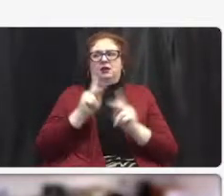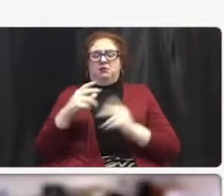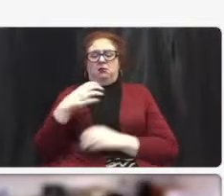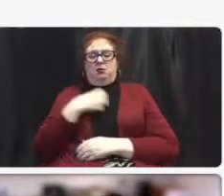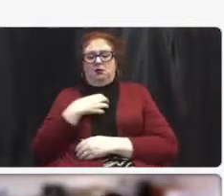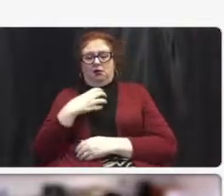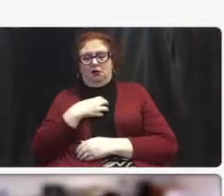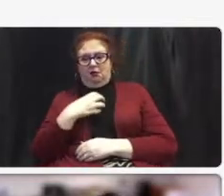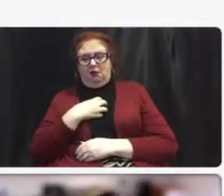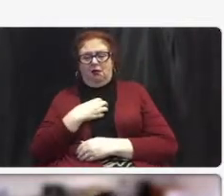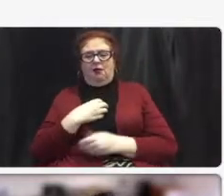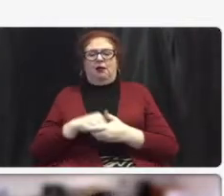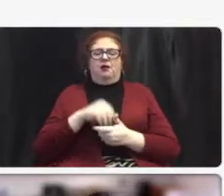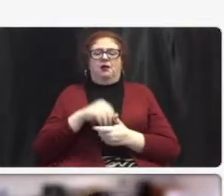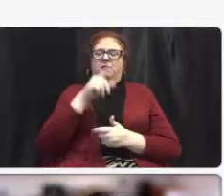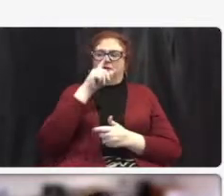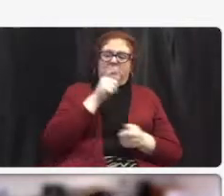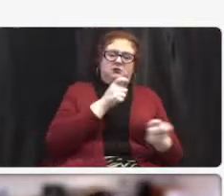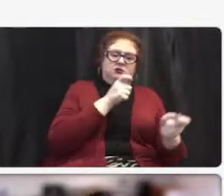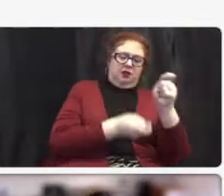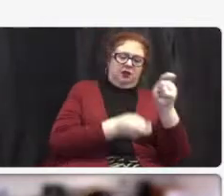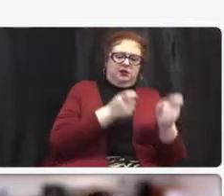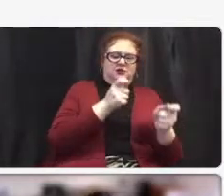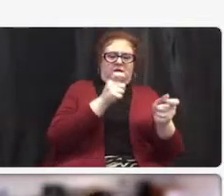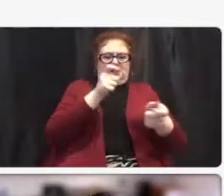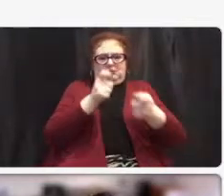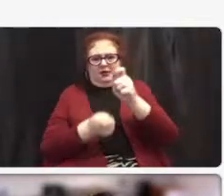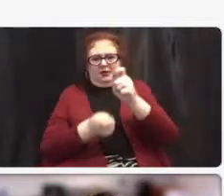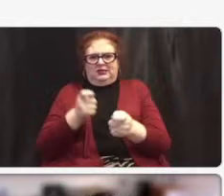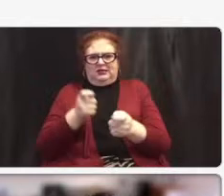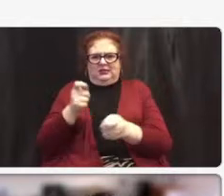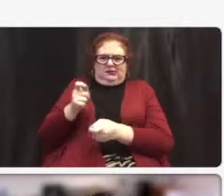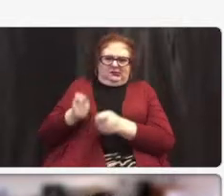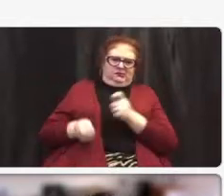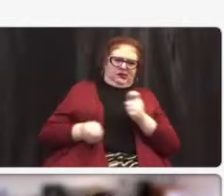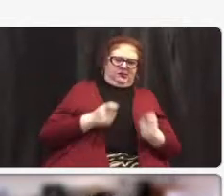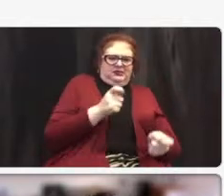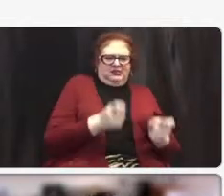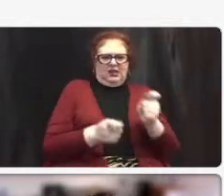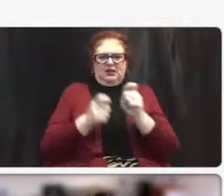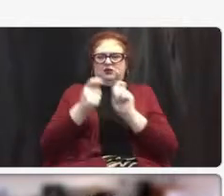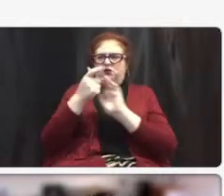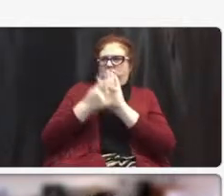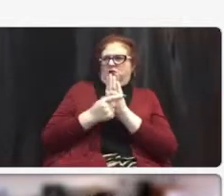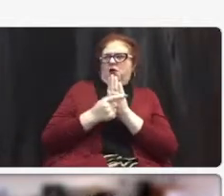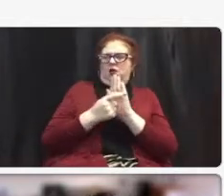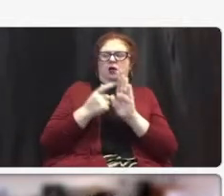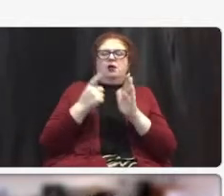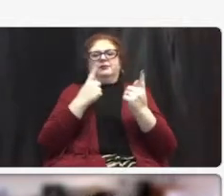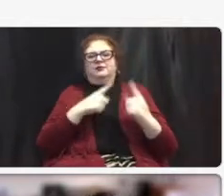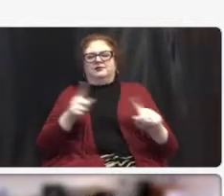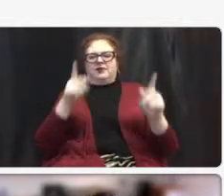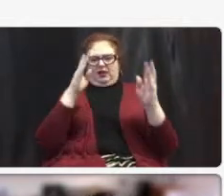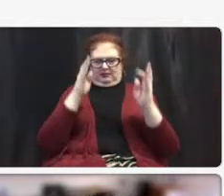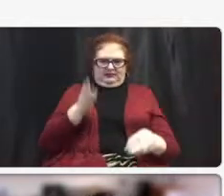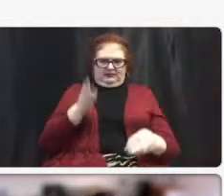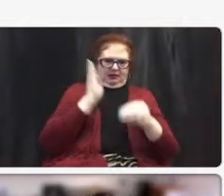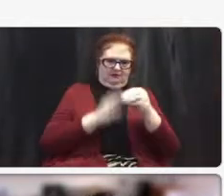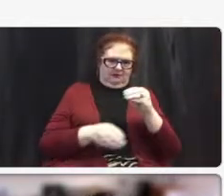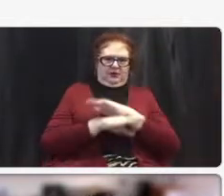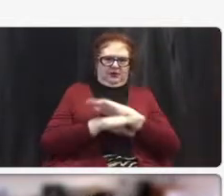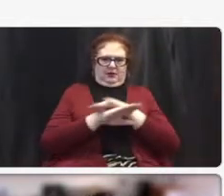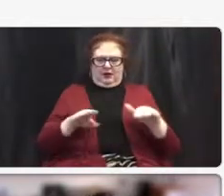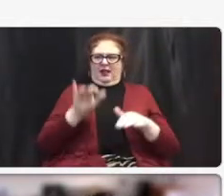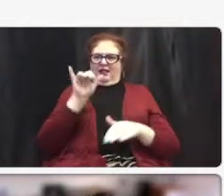several iterations of it, and we settled on the one that we have. When we were looking at it, we thought we had a lot of